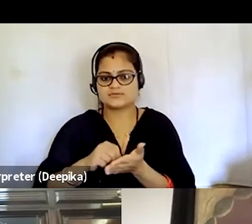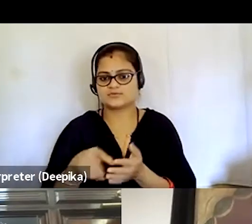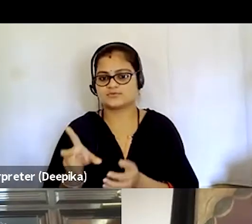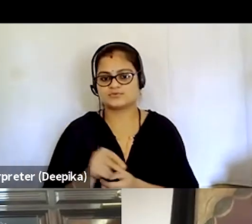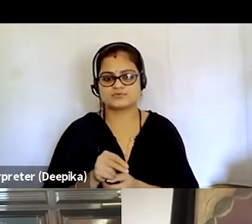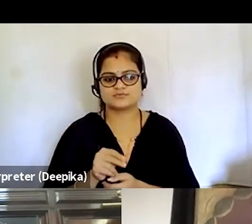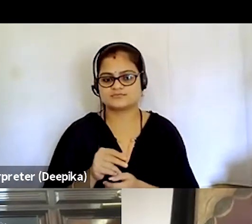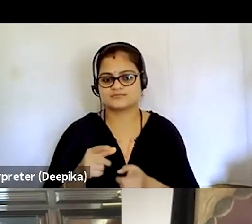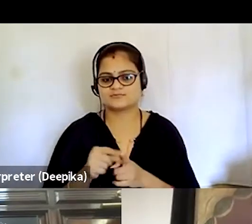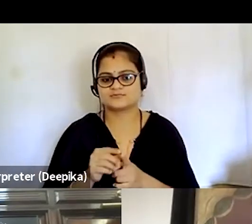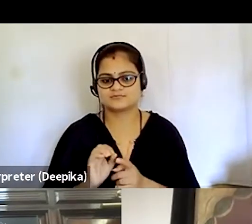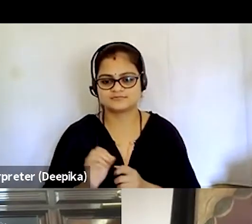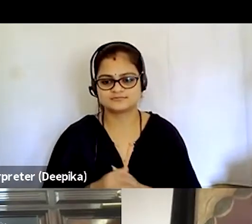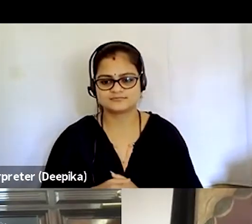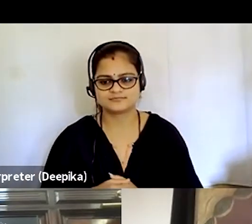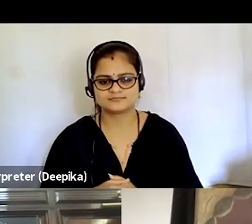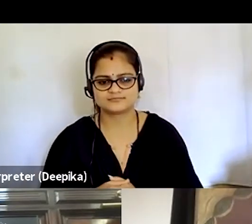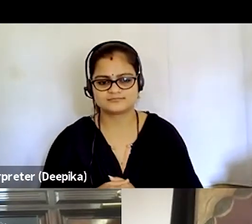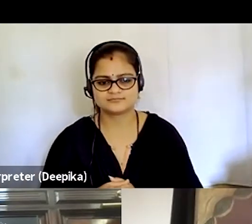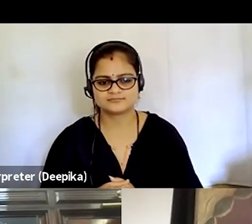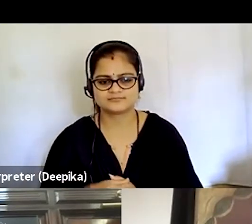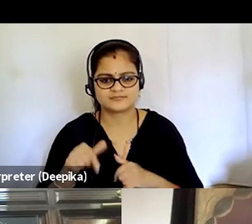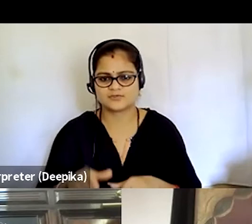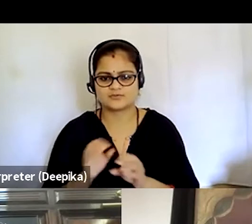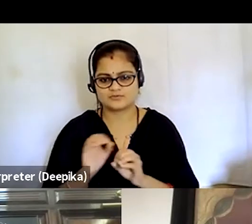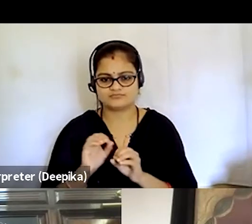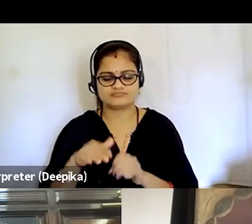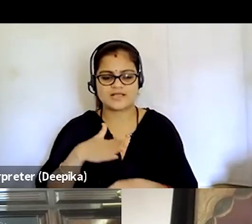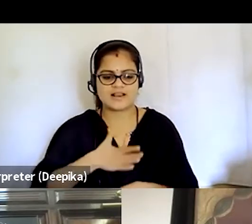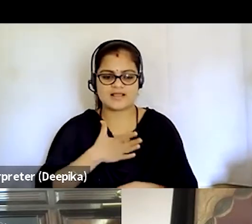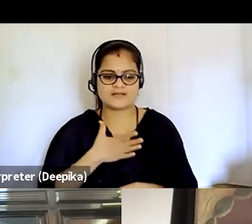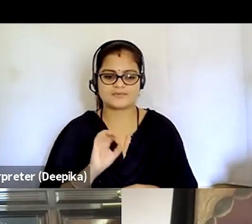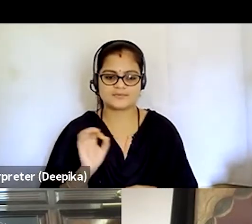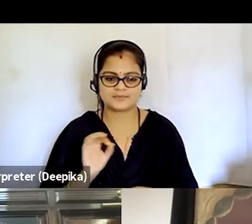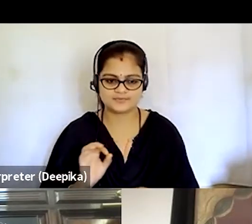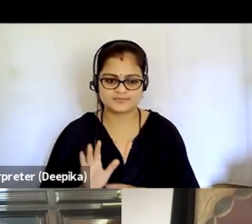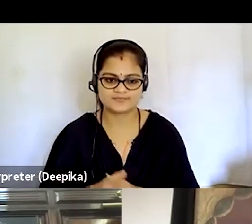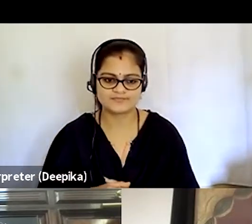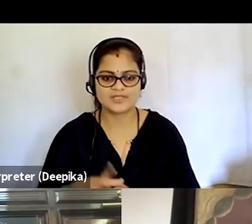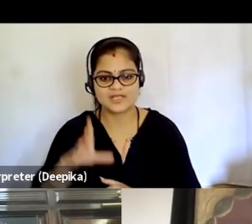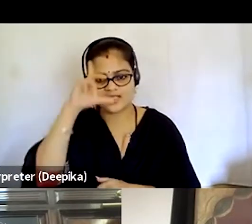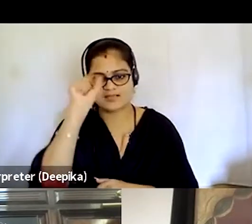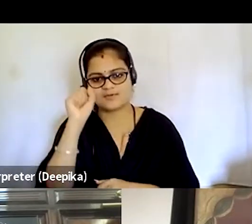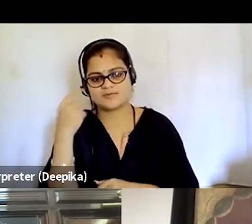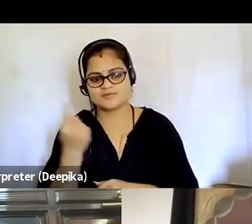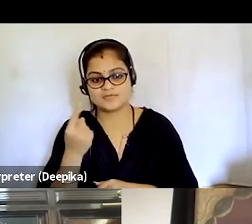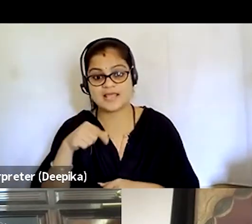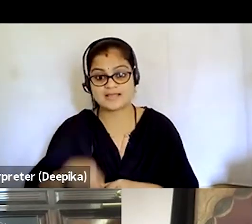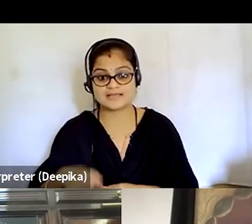Unfortunately, Charlie Watts is no more with us, but I have some very fond memories. The best guitar